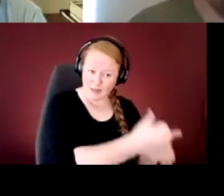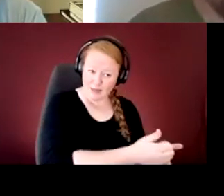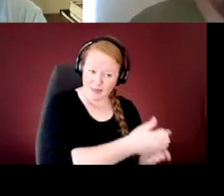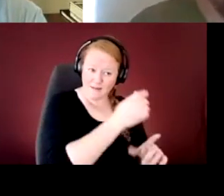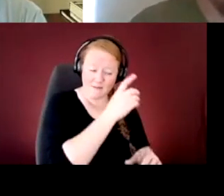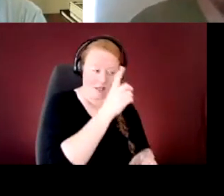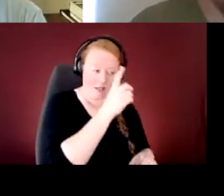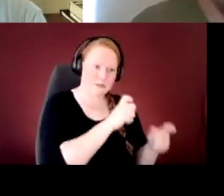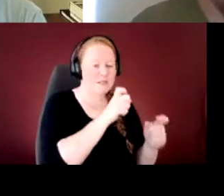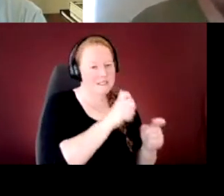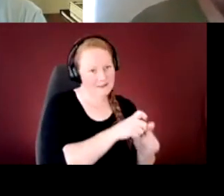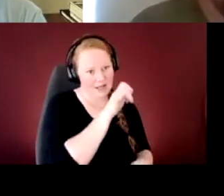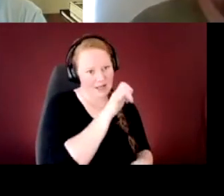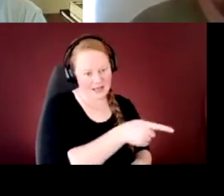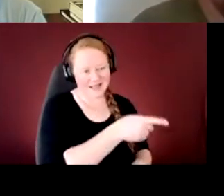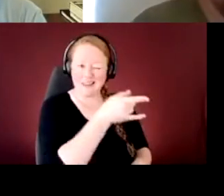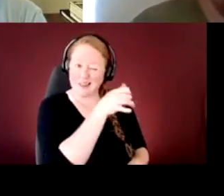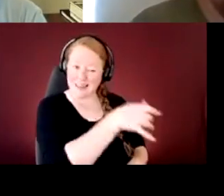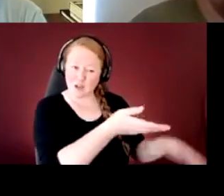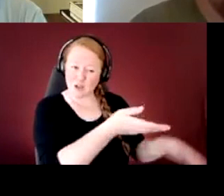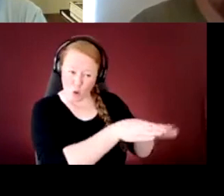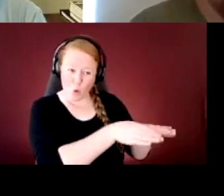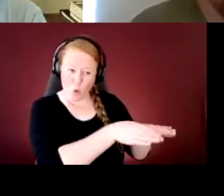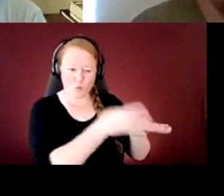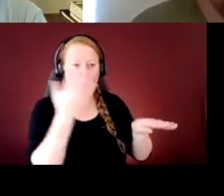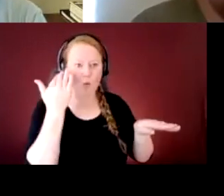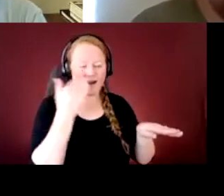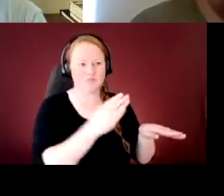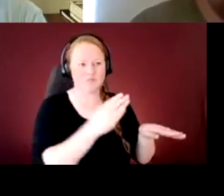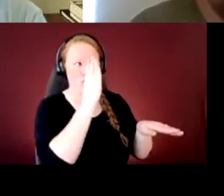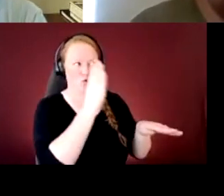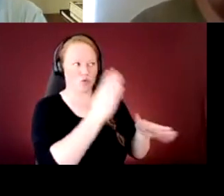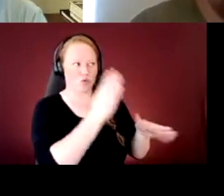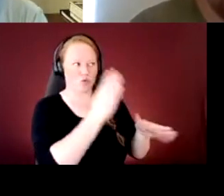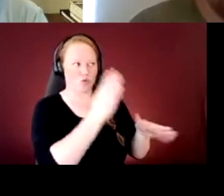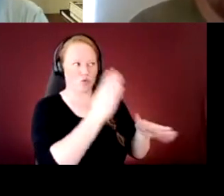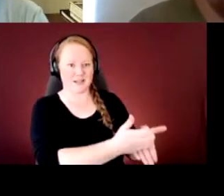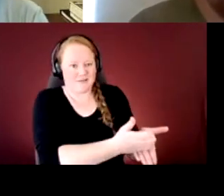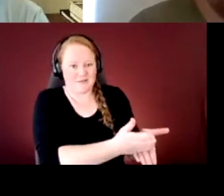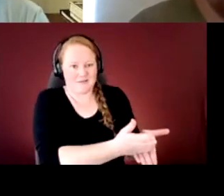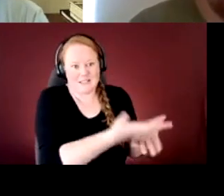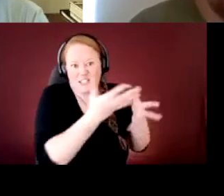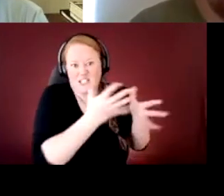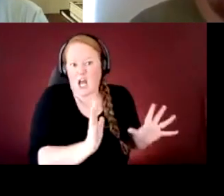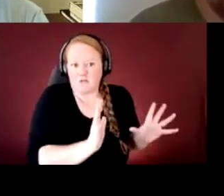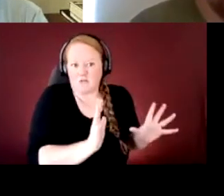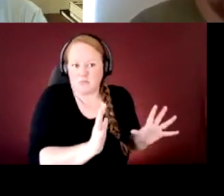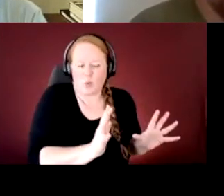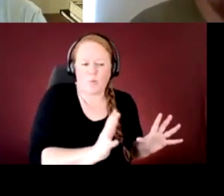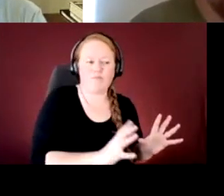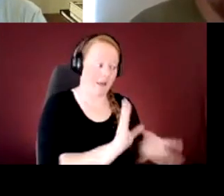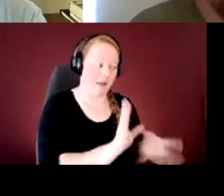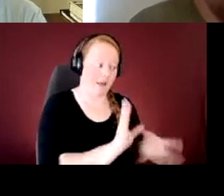that. That is now closed because the direct relief piece is off the table. All of those numbers have been